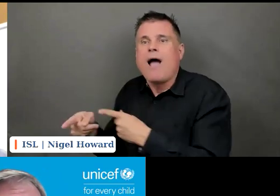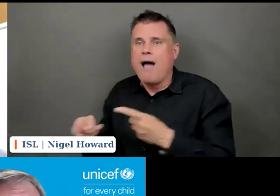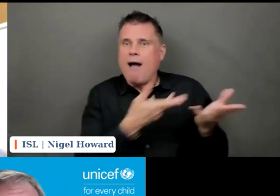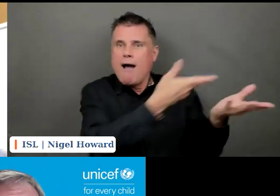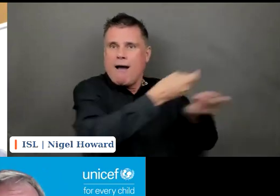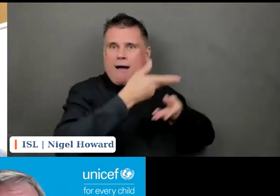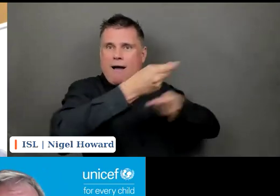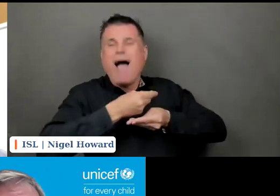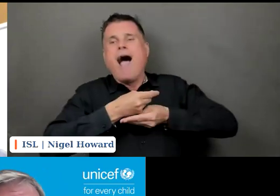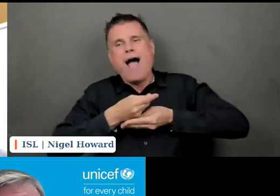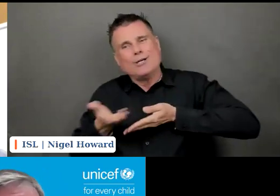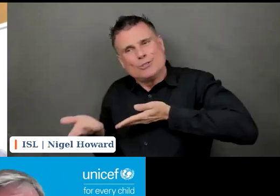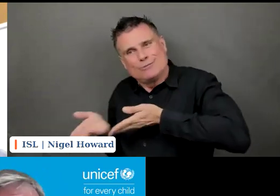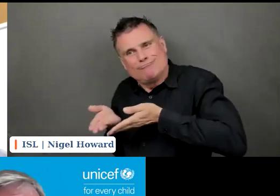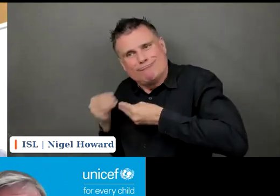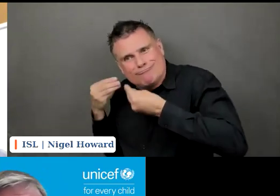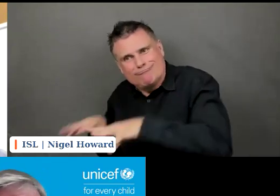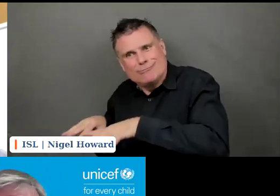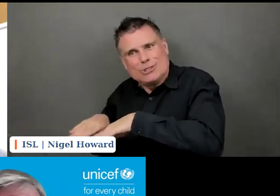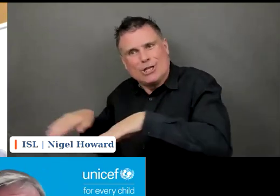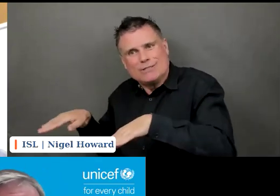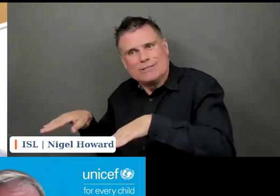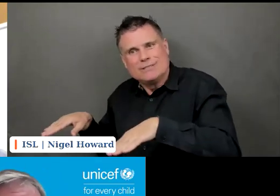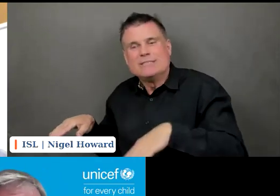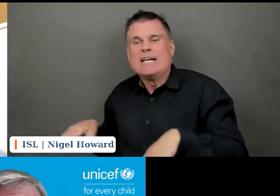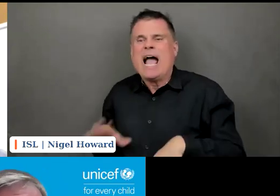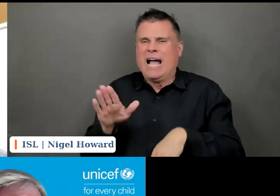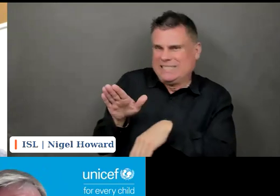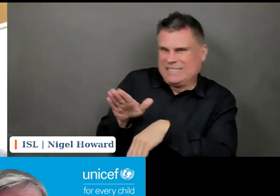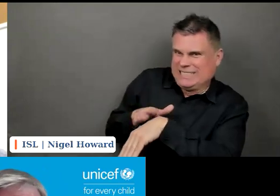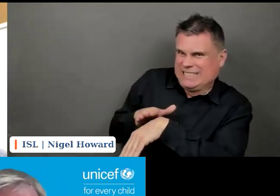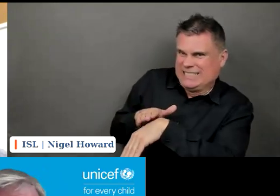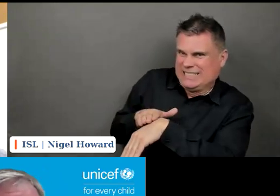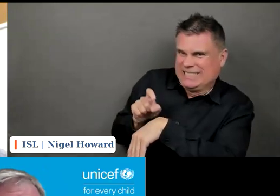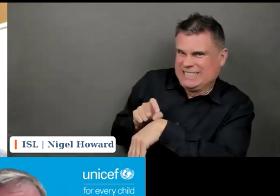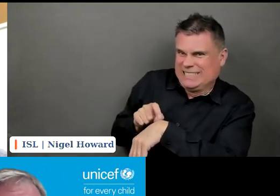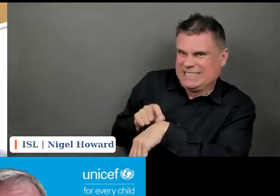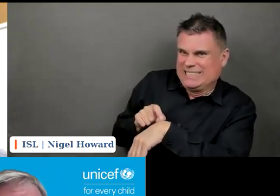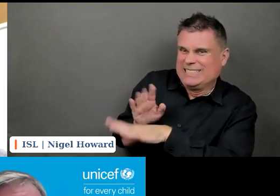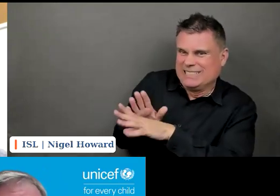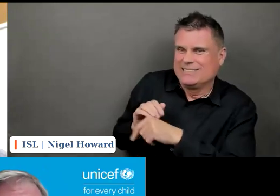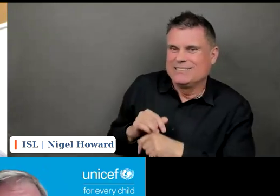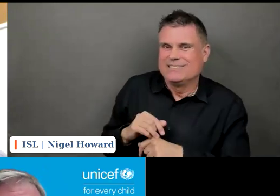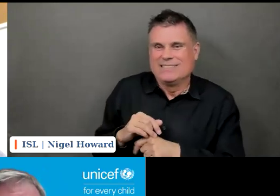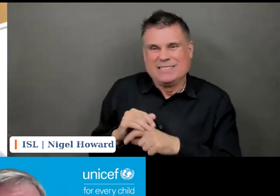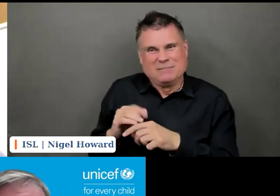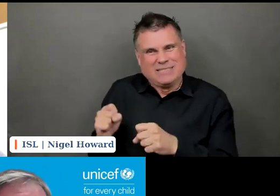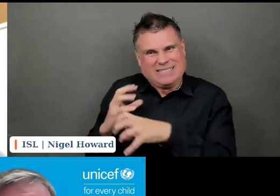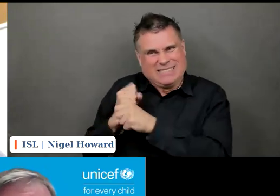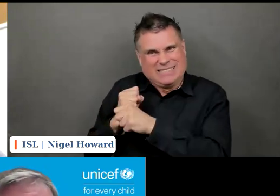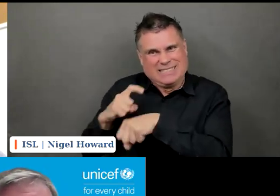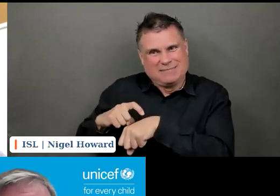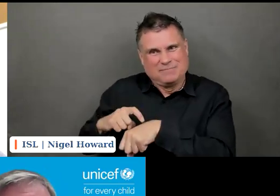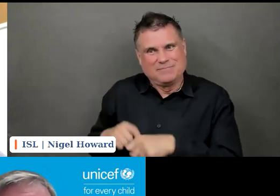this. Vincent, I apologize. Like for the other speakers, I will ask you to conclude now, because otherwise our 2